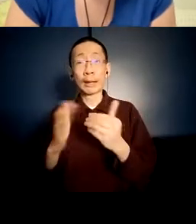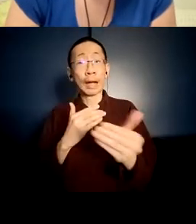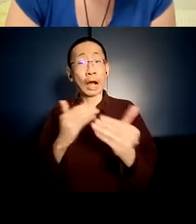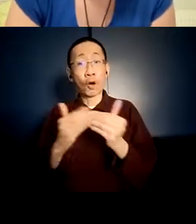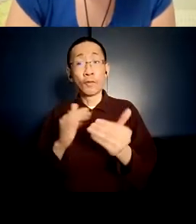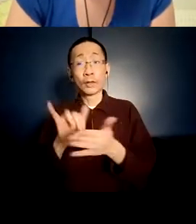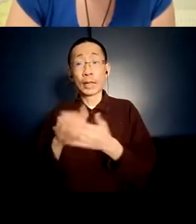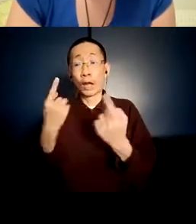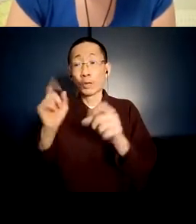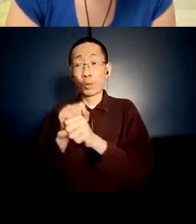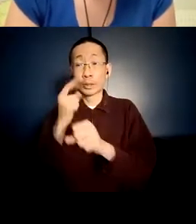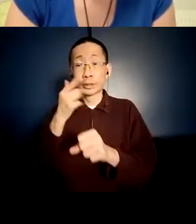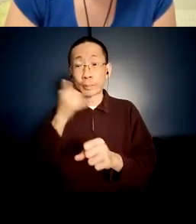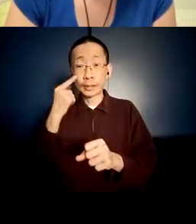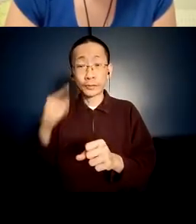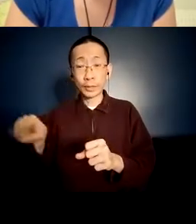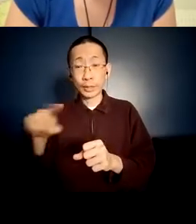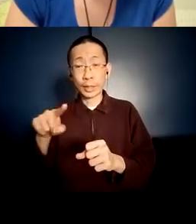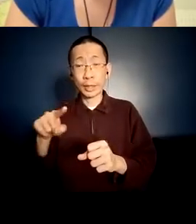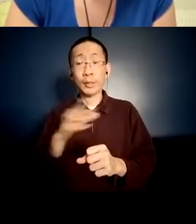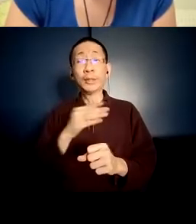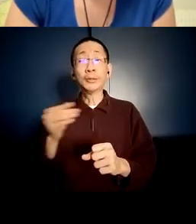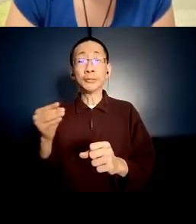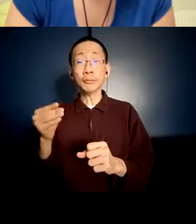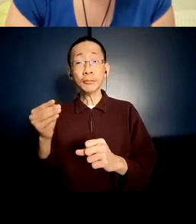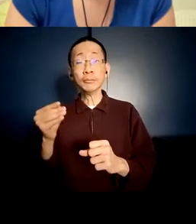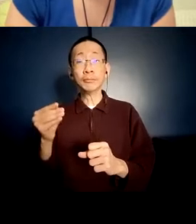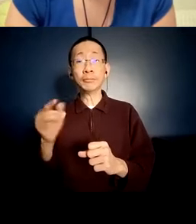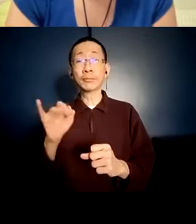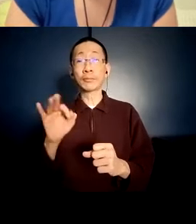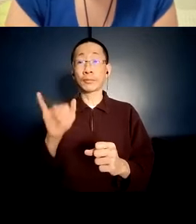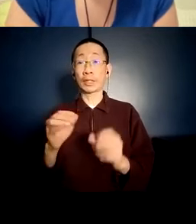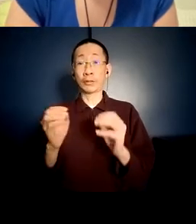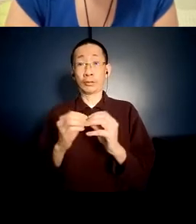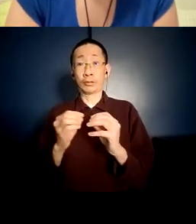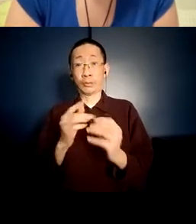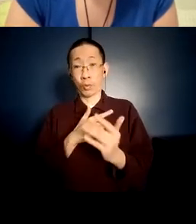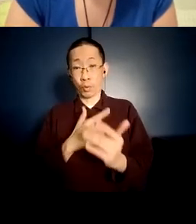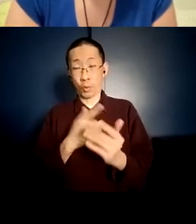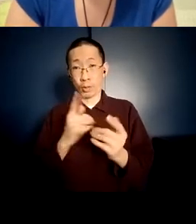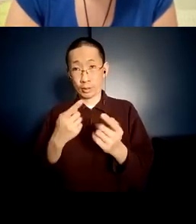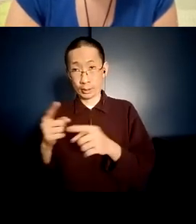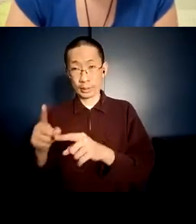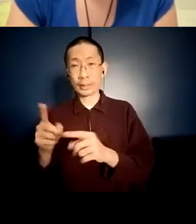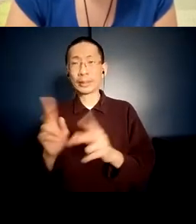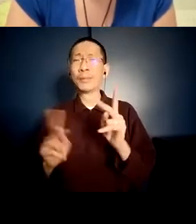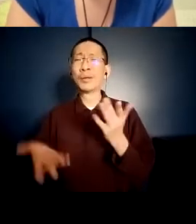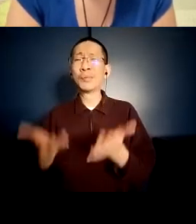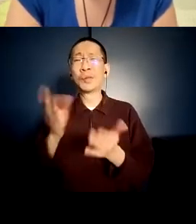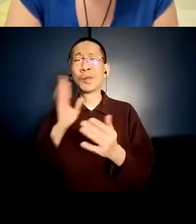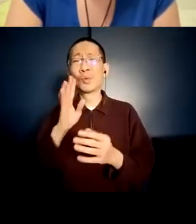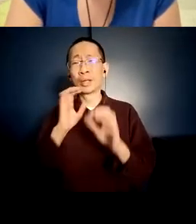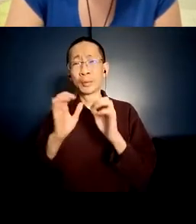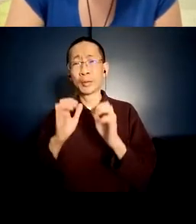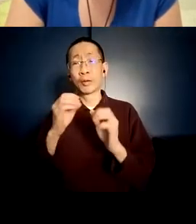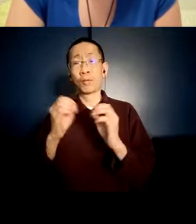work best for them. And if that were more the case, people would probably communicate a whole lot